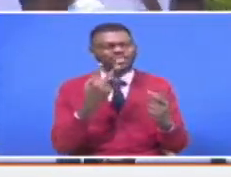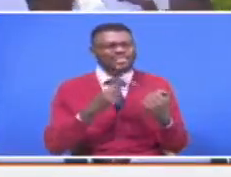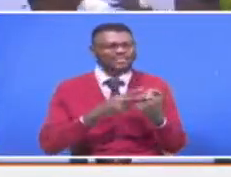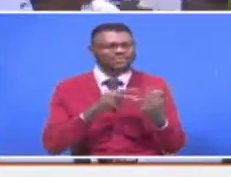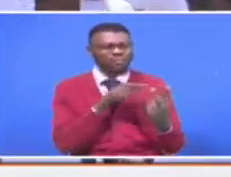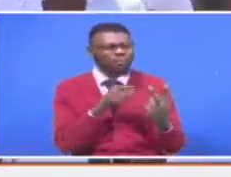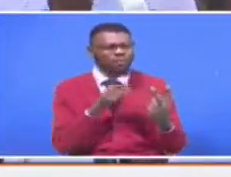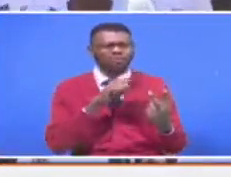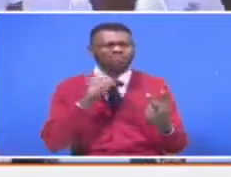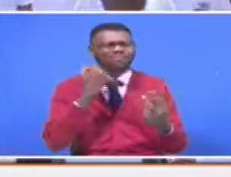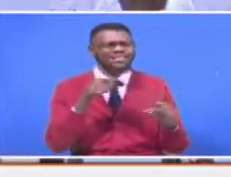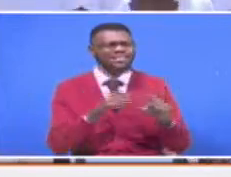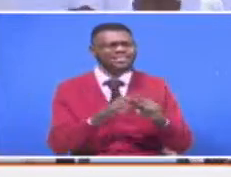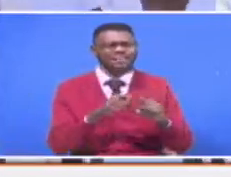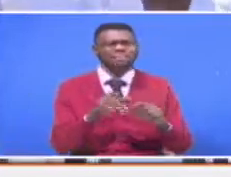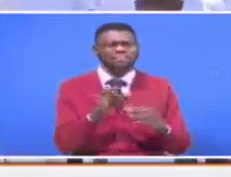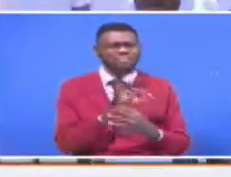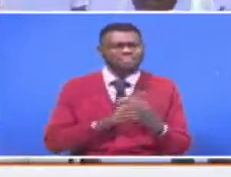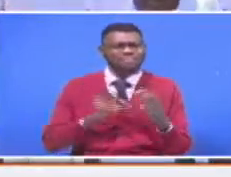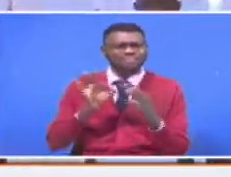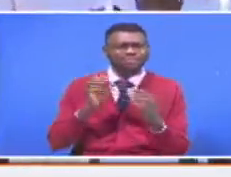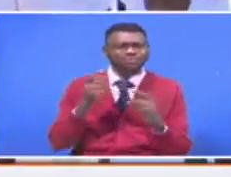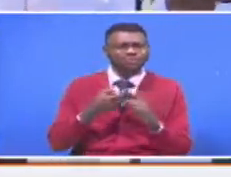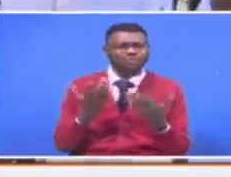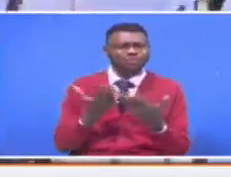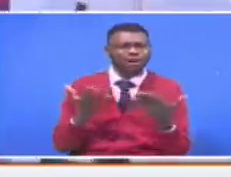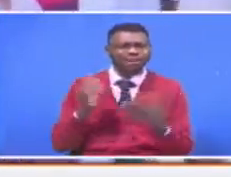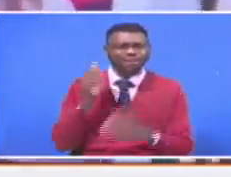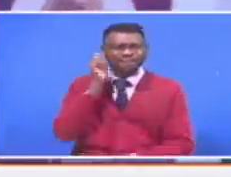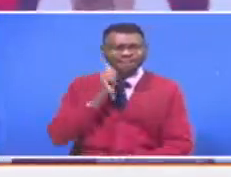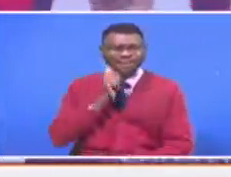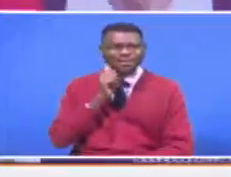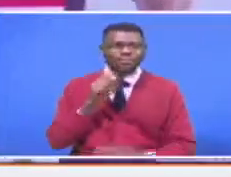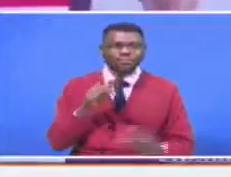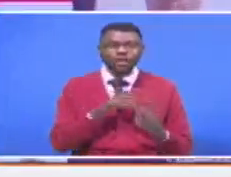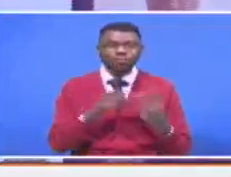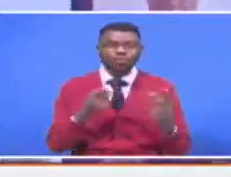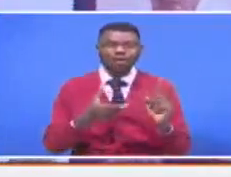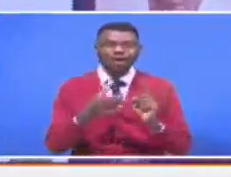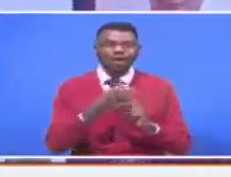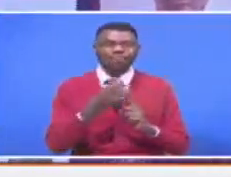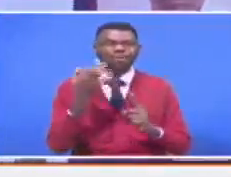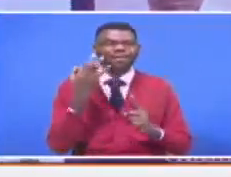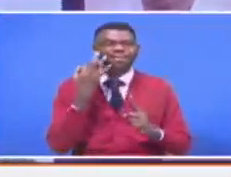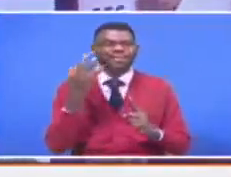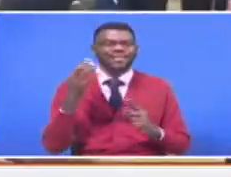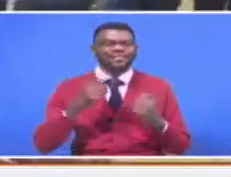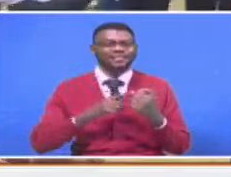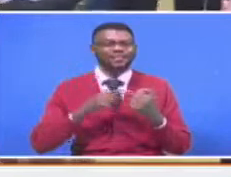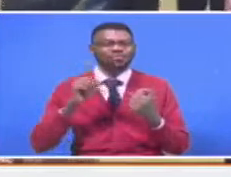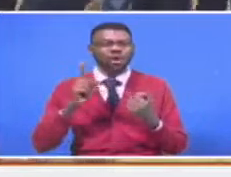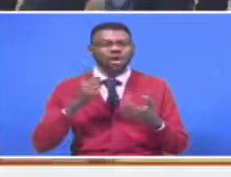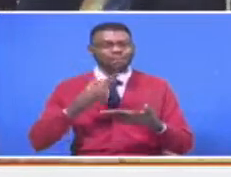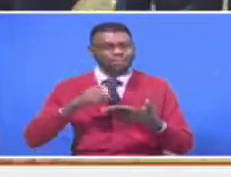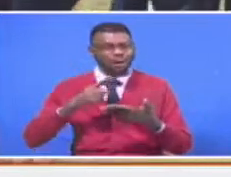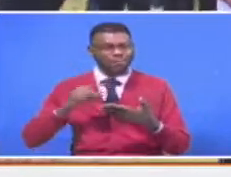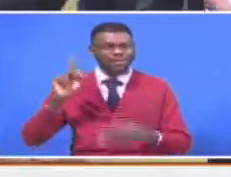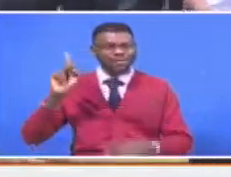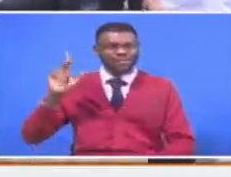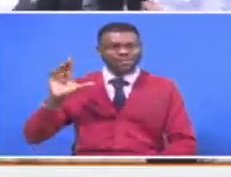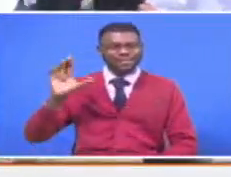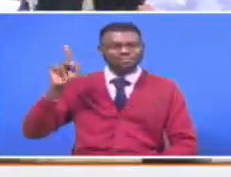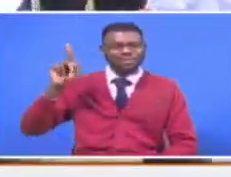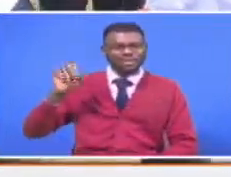are identical twins from Kapnye Barai in Nandi County. The duo scored 361 marks in KCPE and